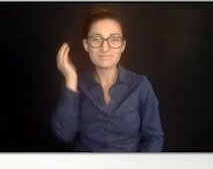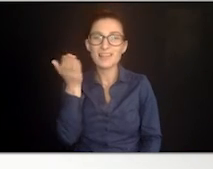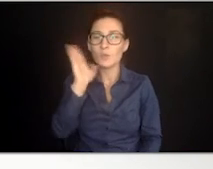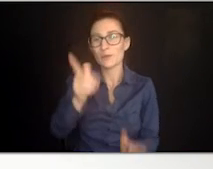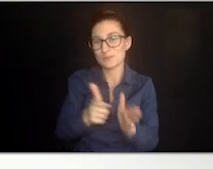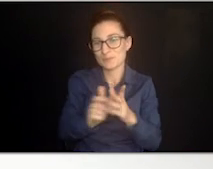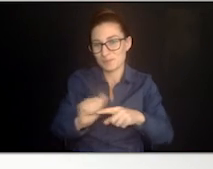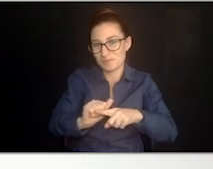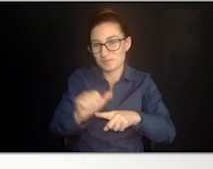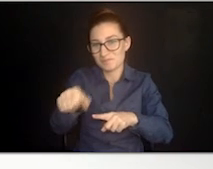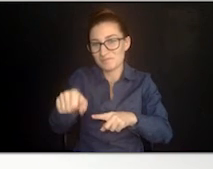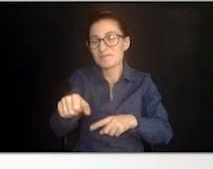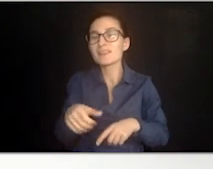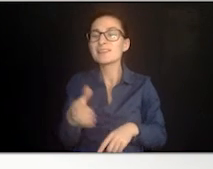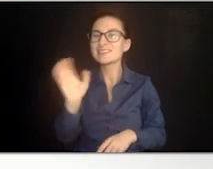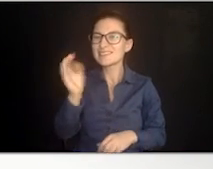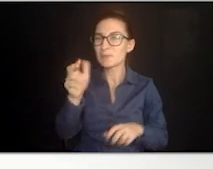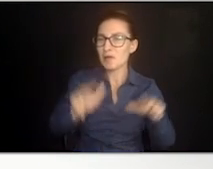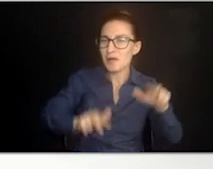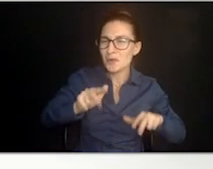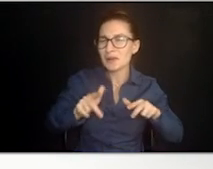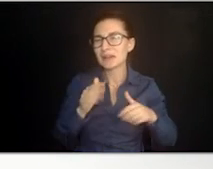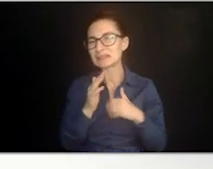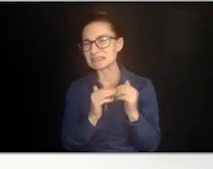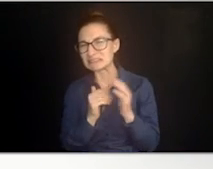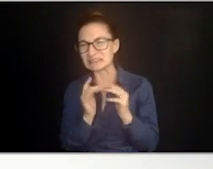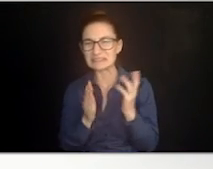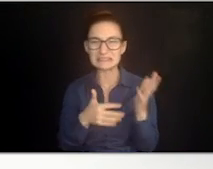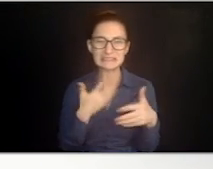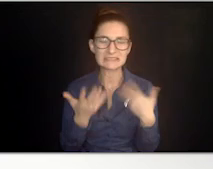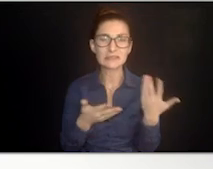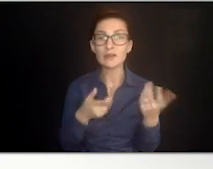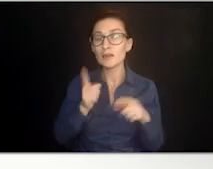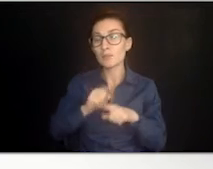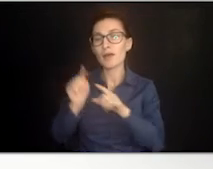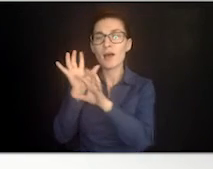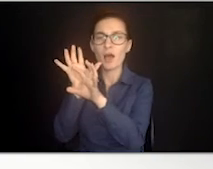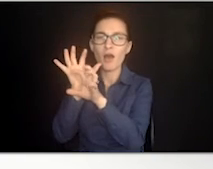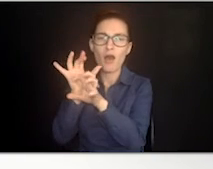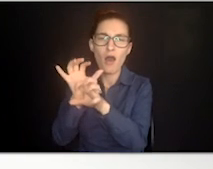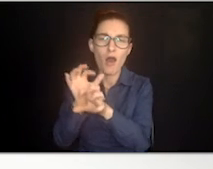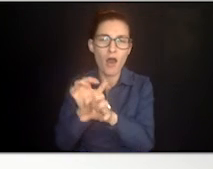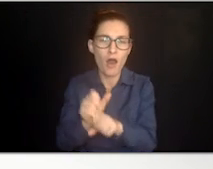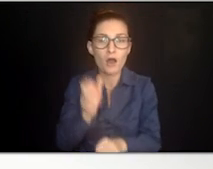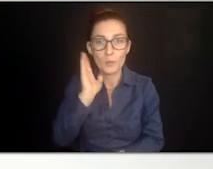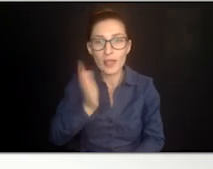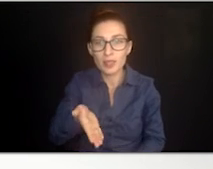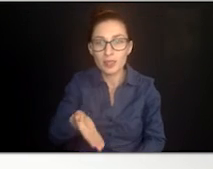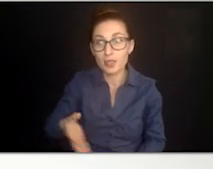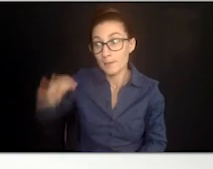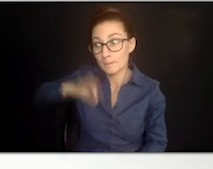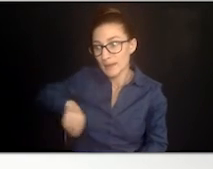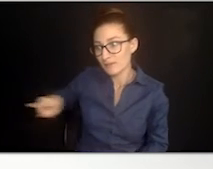at first, but eventually you'll just start doing it, and the kids, it really benefits them.